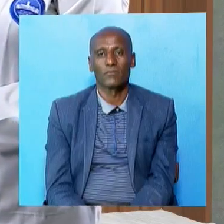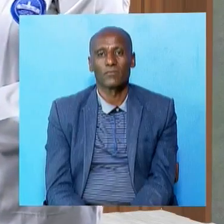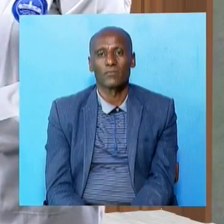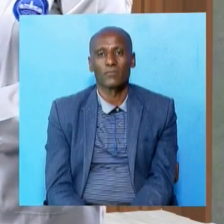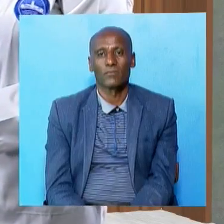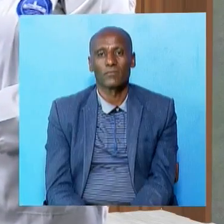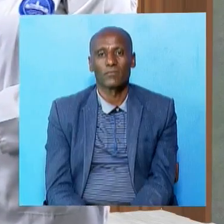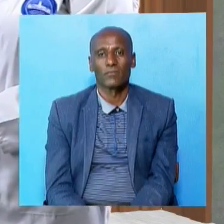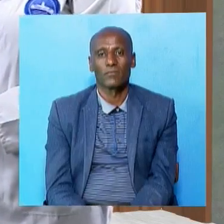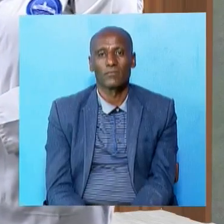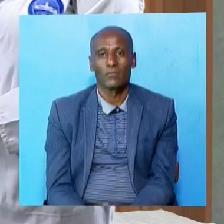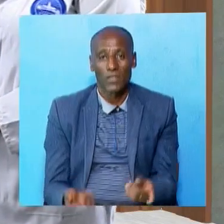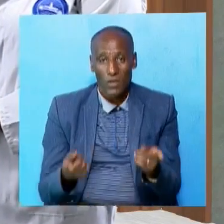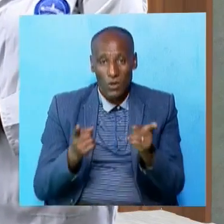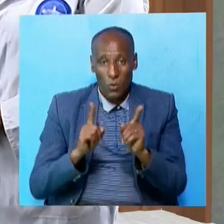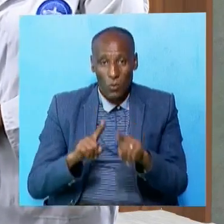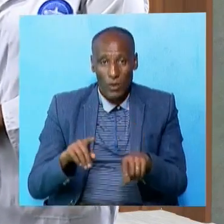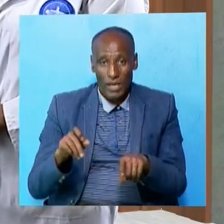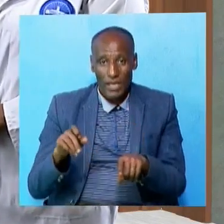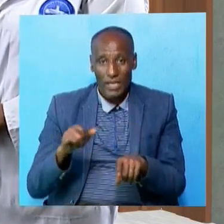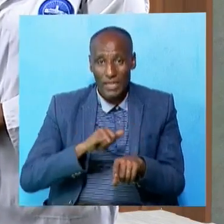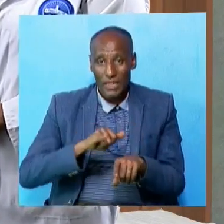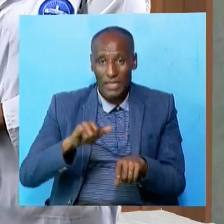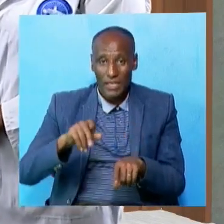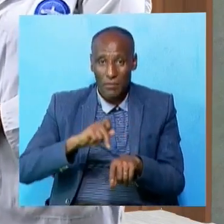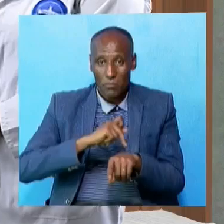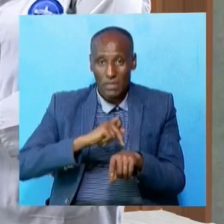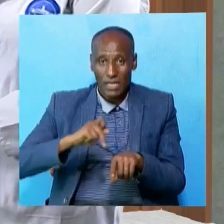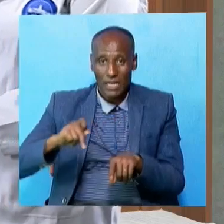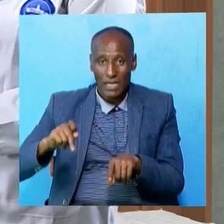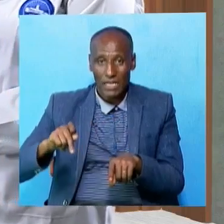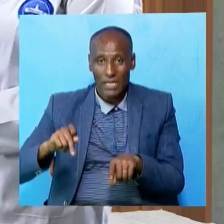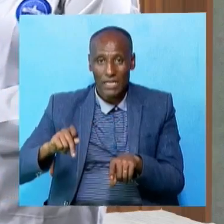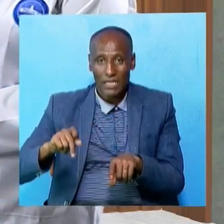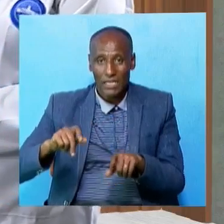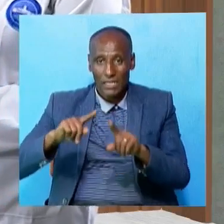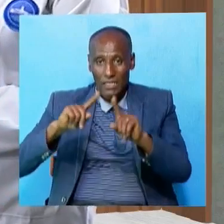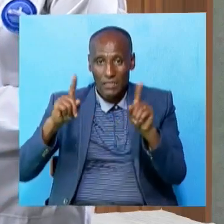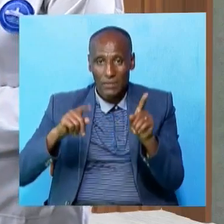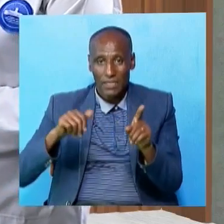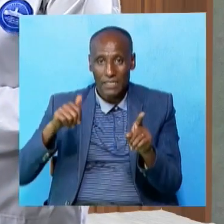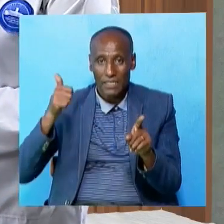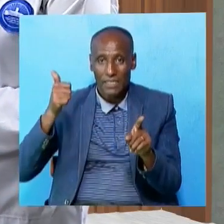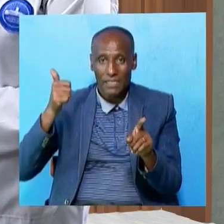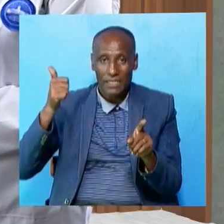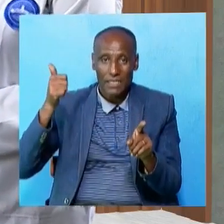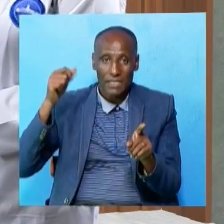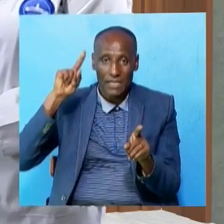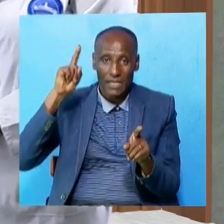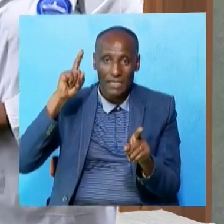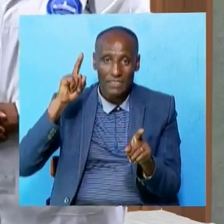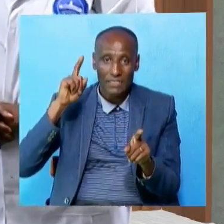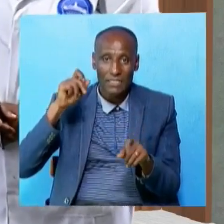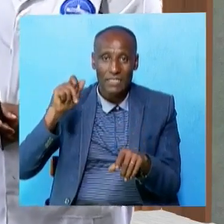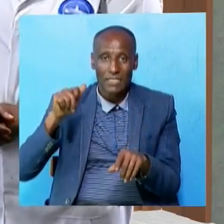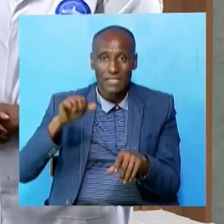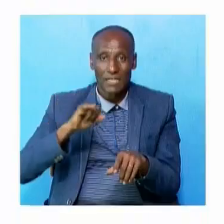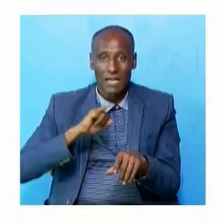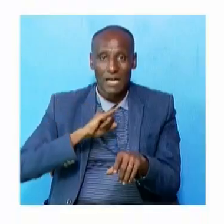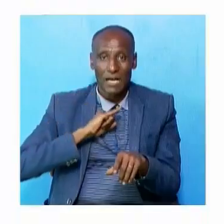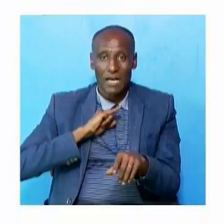When they blank ask the question, I blank write a